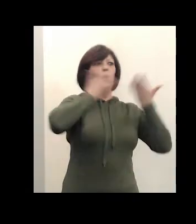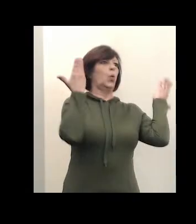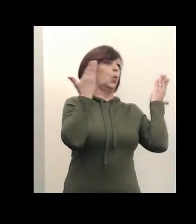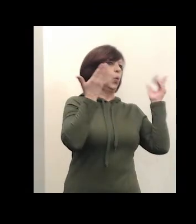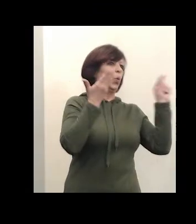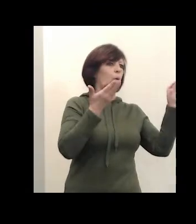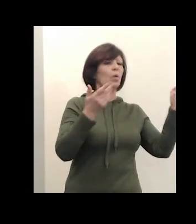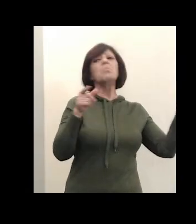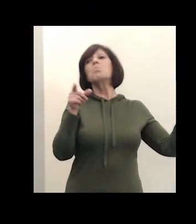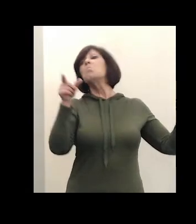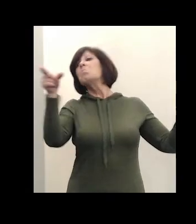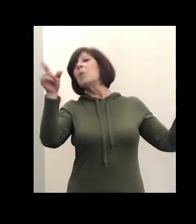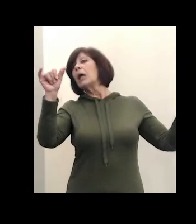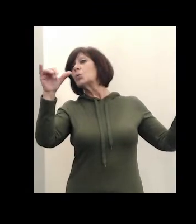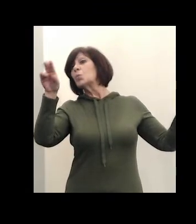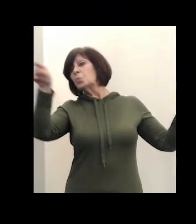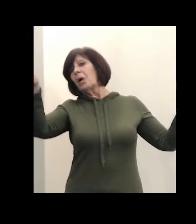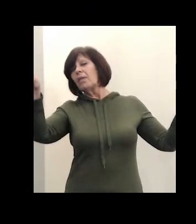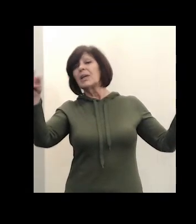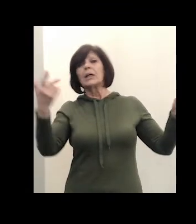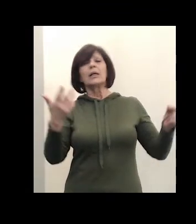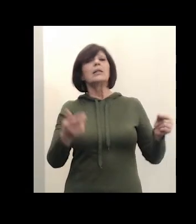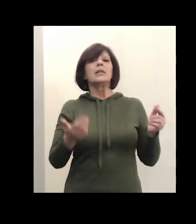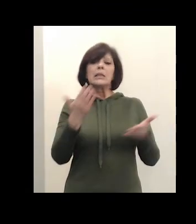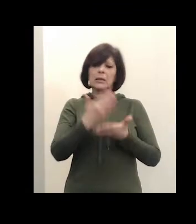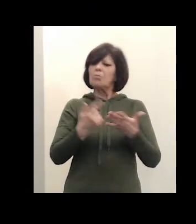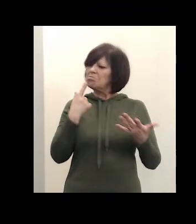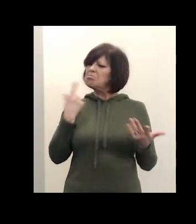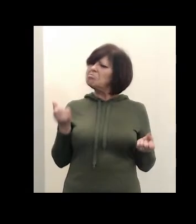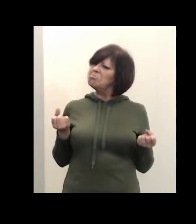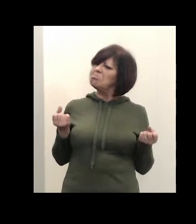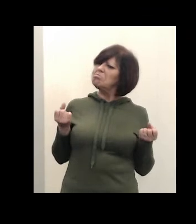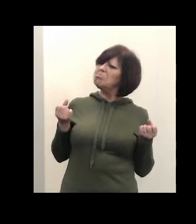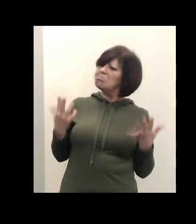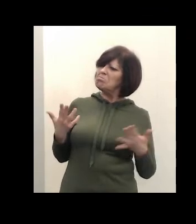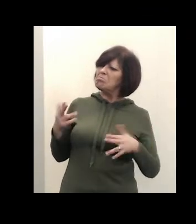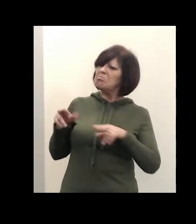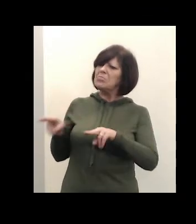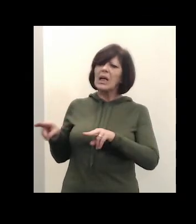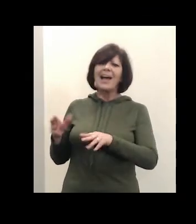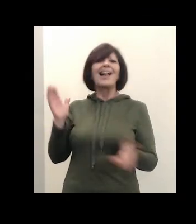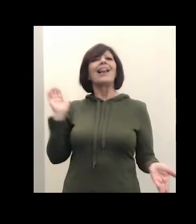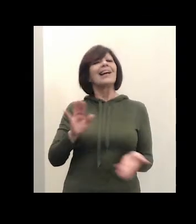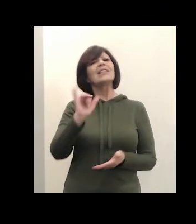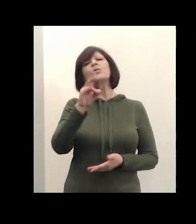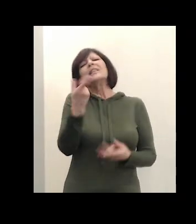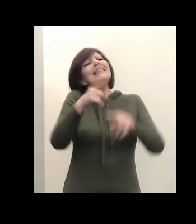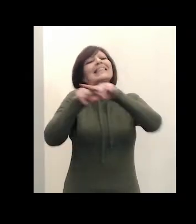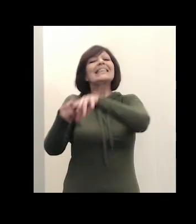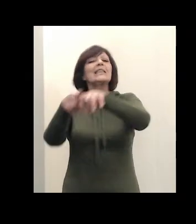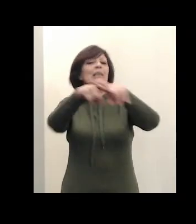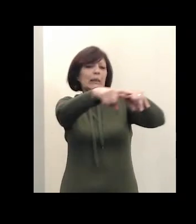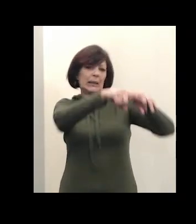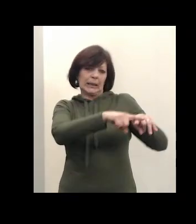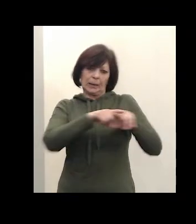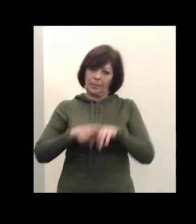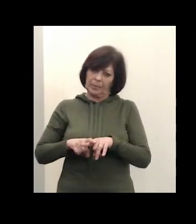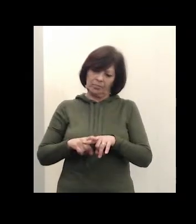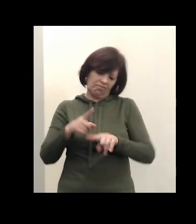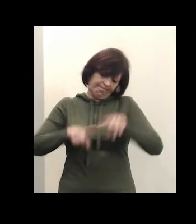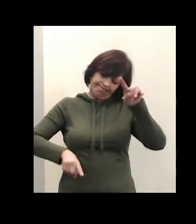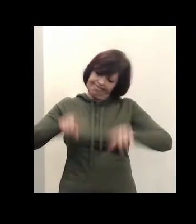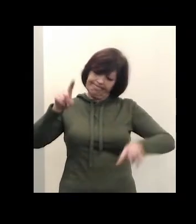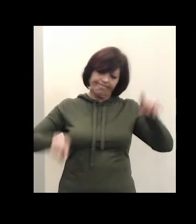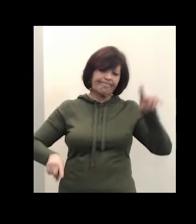an ICU bed. Some have quite a number of acute care beds available, but less ICU. So it varies by hospital, but as